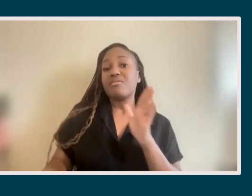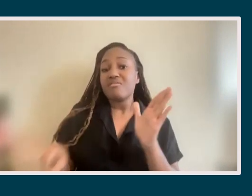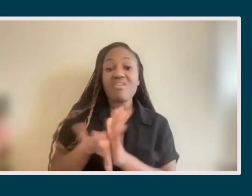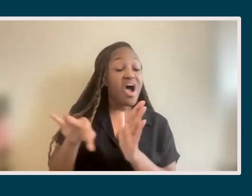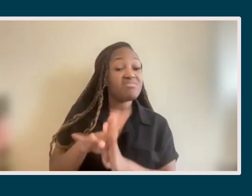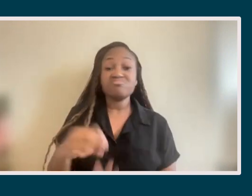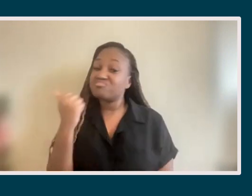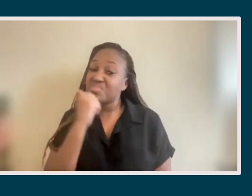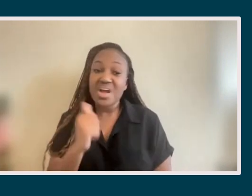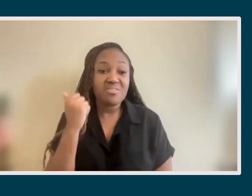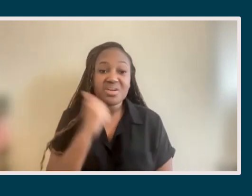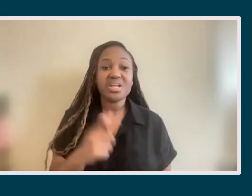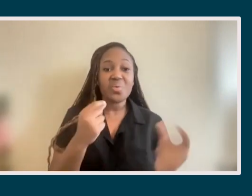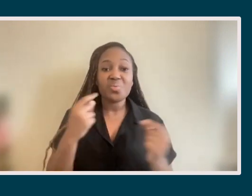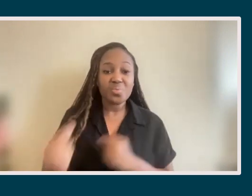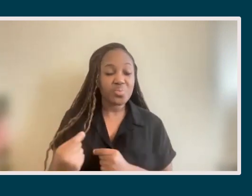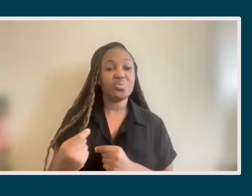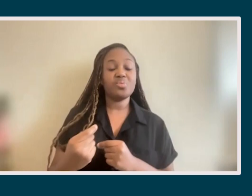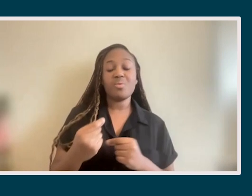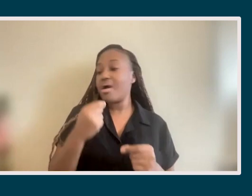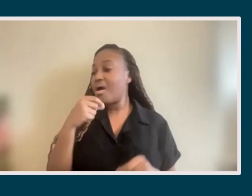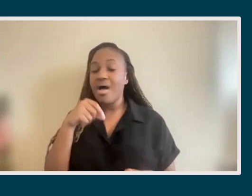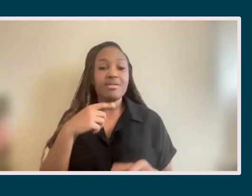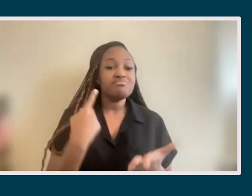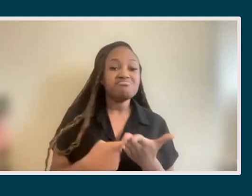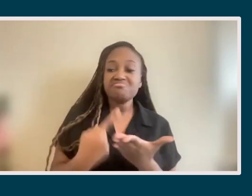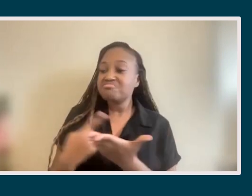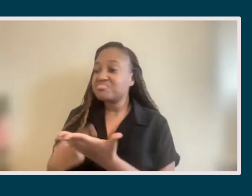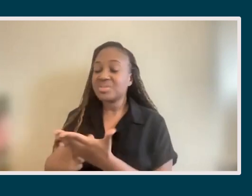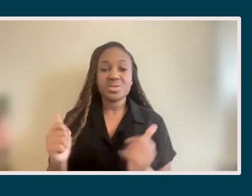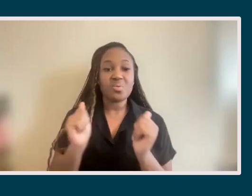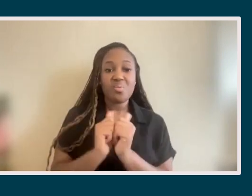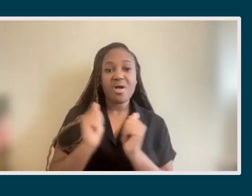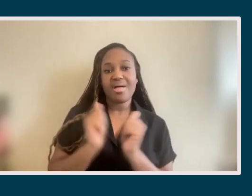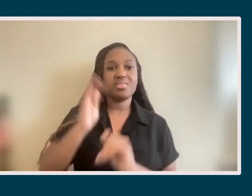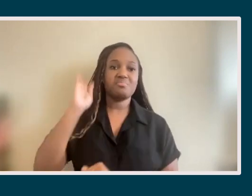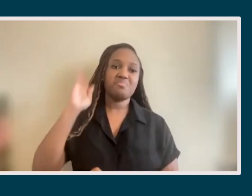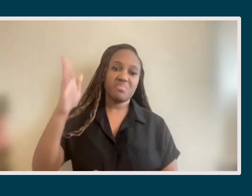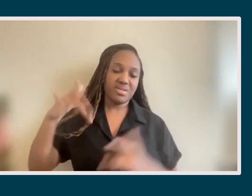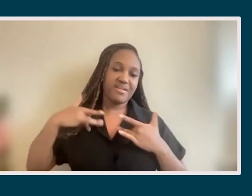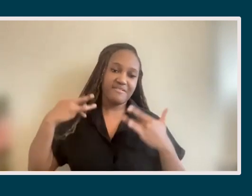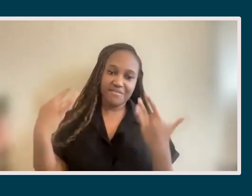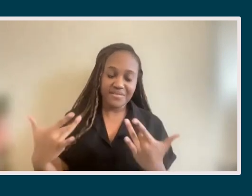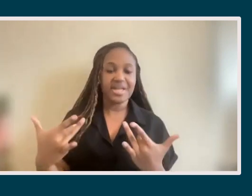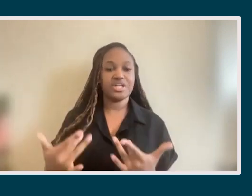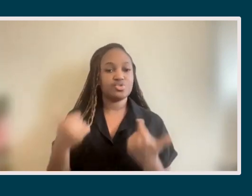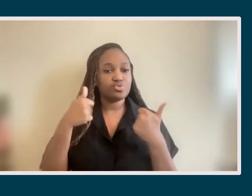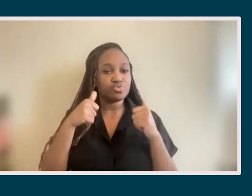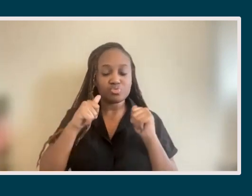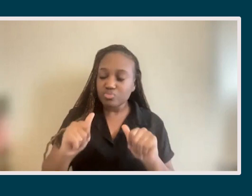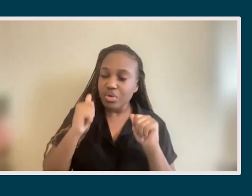orchestrating the unlearning sessions, securing speaking engagements for Lindsey, strategizing ways to evolve the narratives